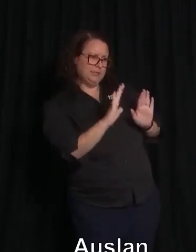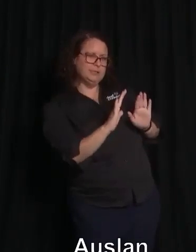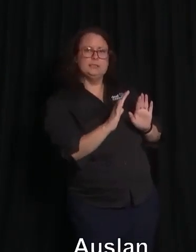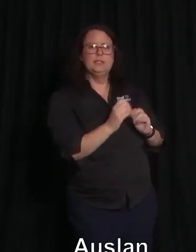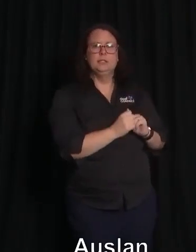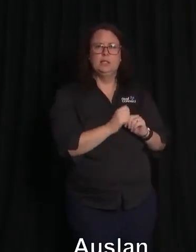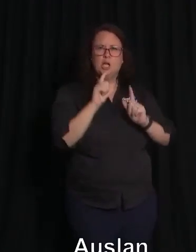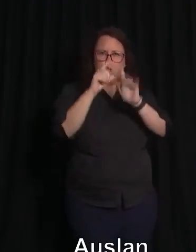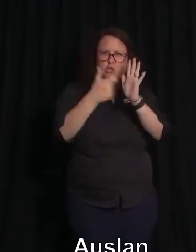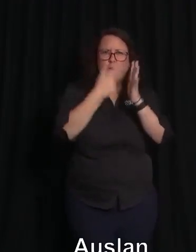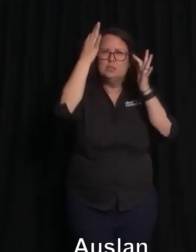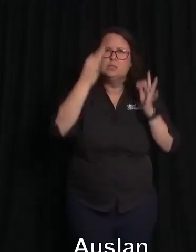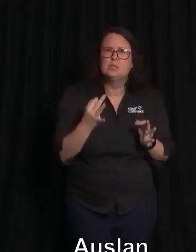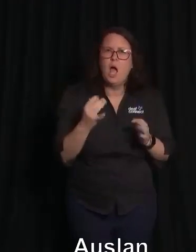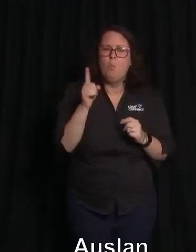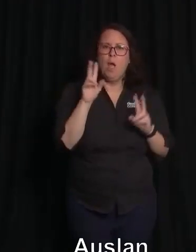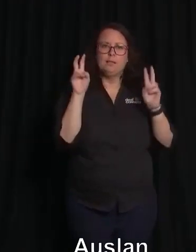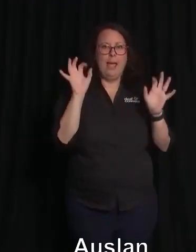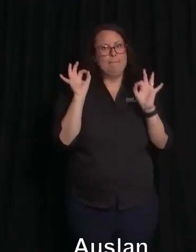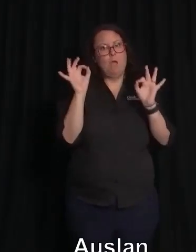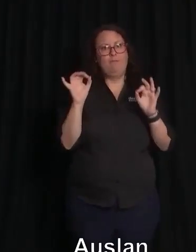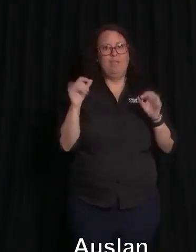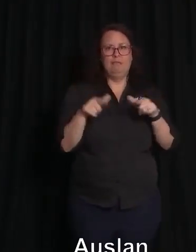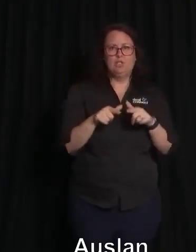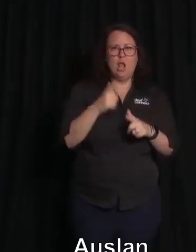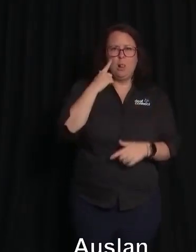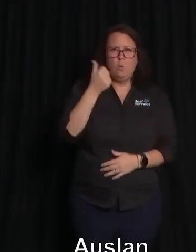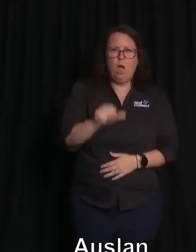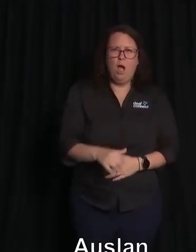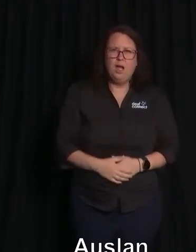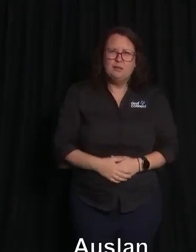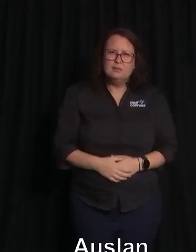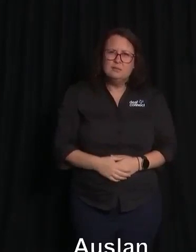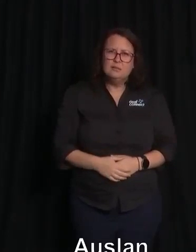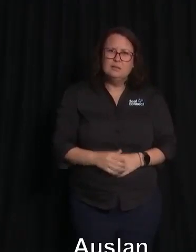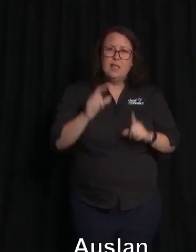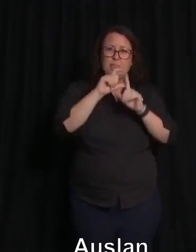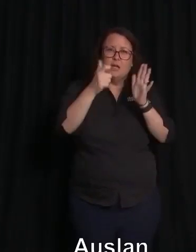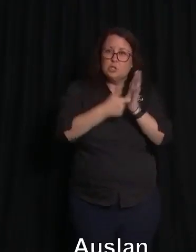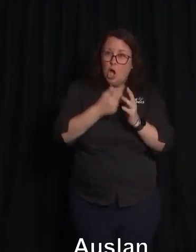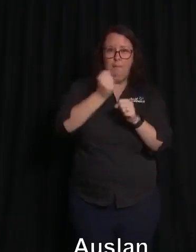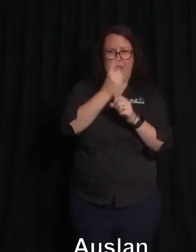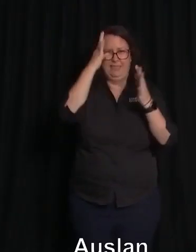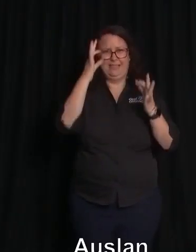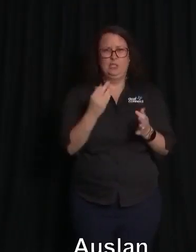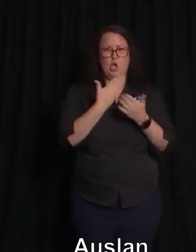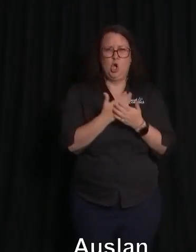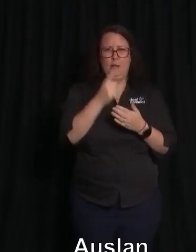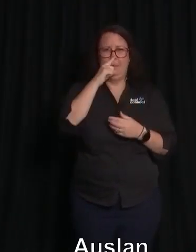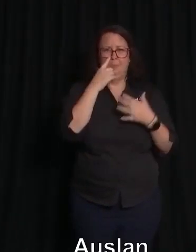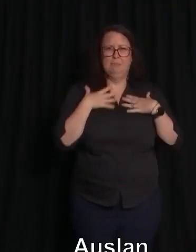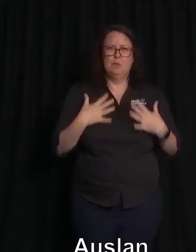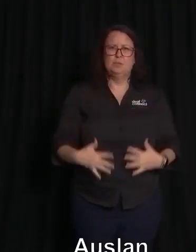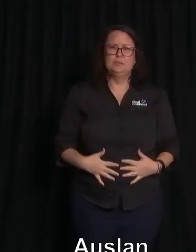they decide, right, what is perfect and how bodies should look like, and therefore doctors make these decisions. And as the